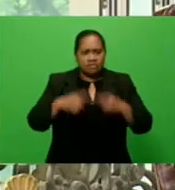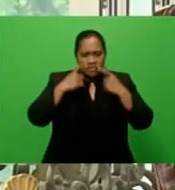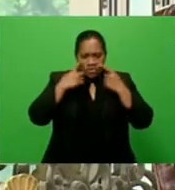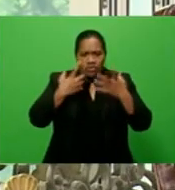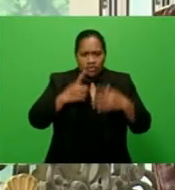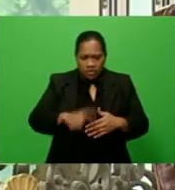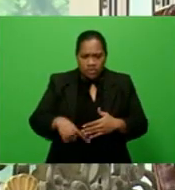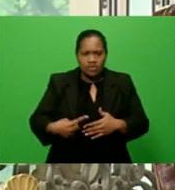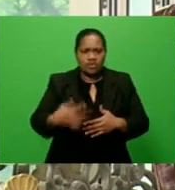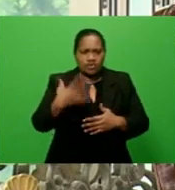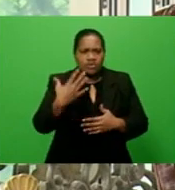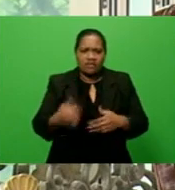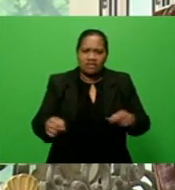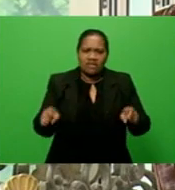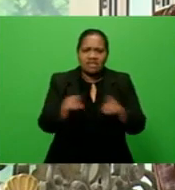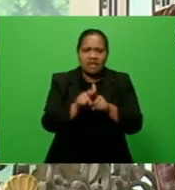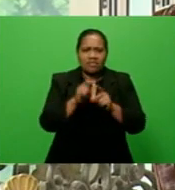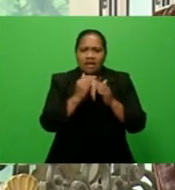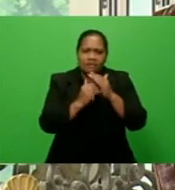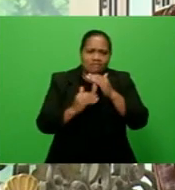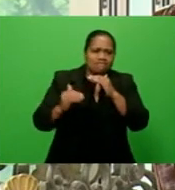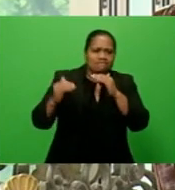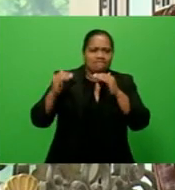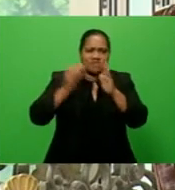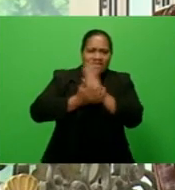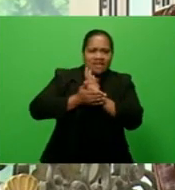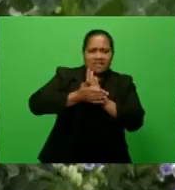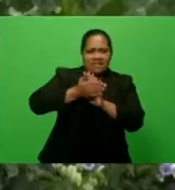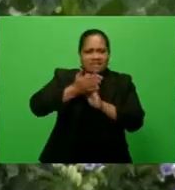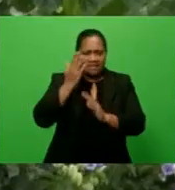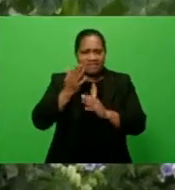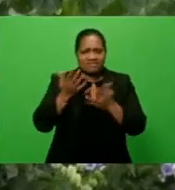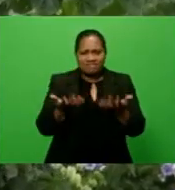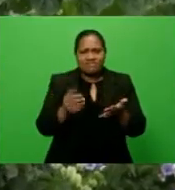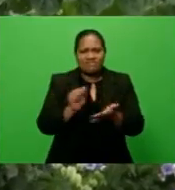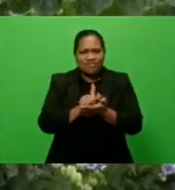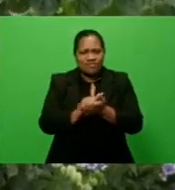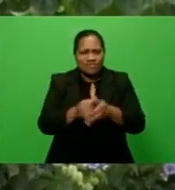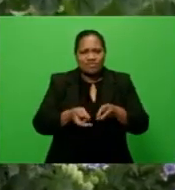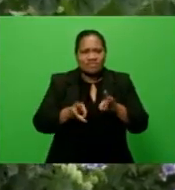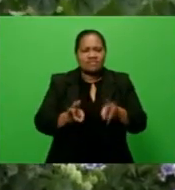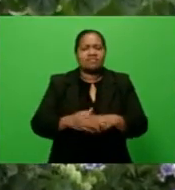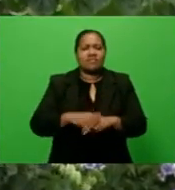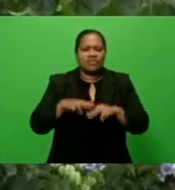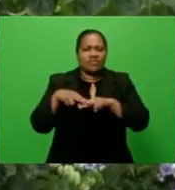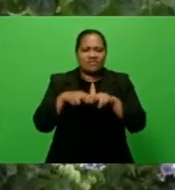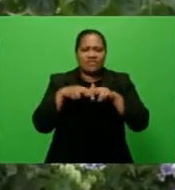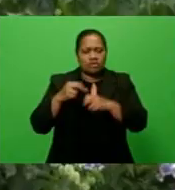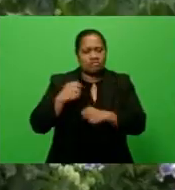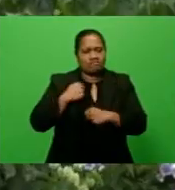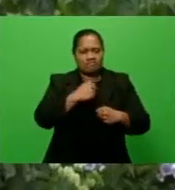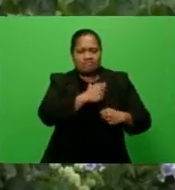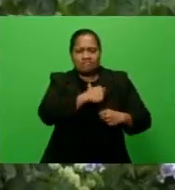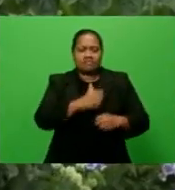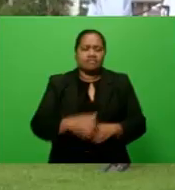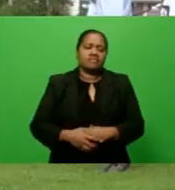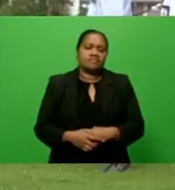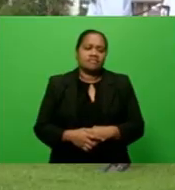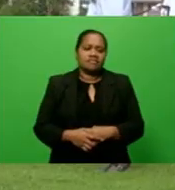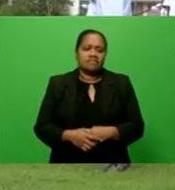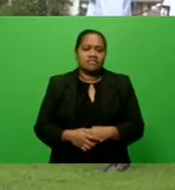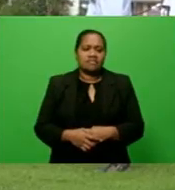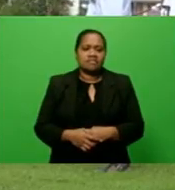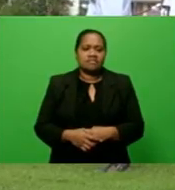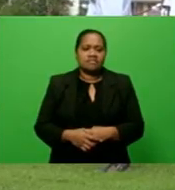the legacy of the Fiji Infantry Regiment. A 100-man regimental guard of honor was mounted